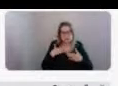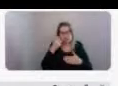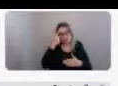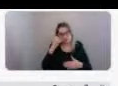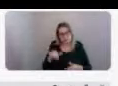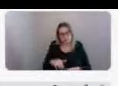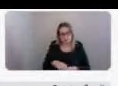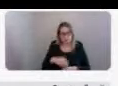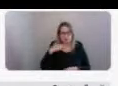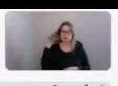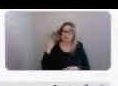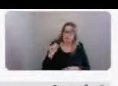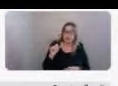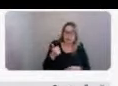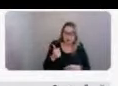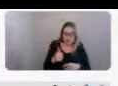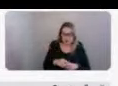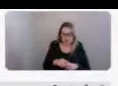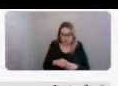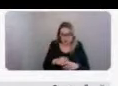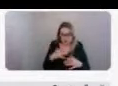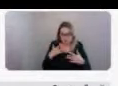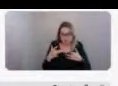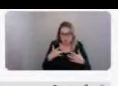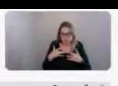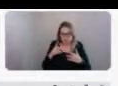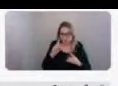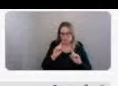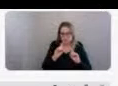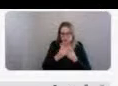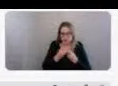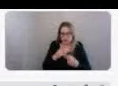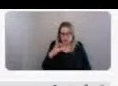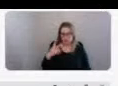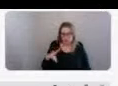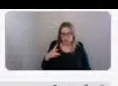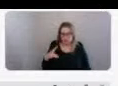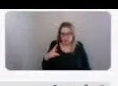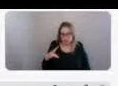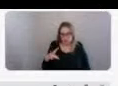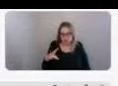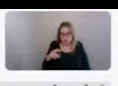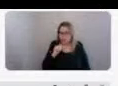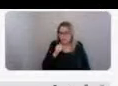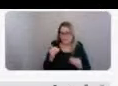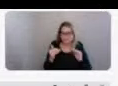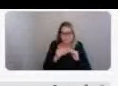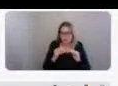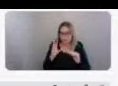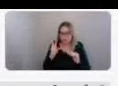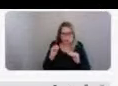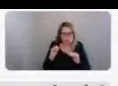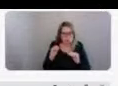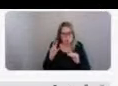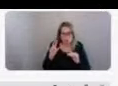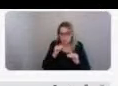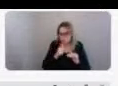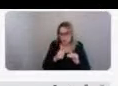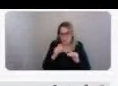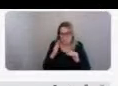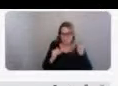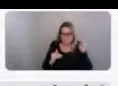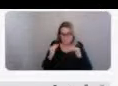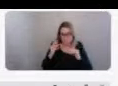i like many others i'm concerned about district 17 which is neither fair nor balanced and blatantly